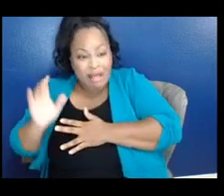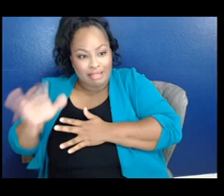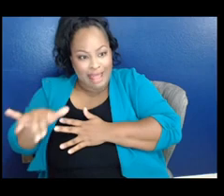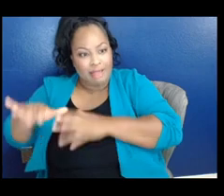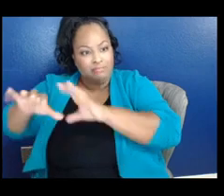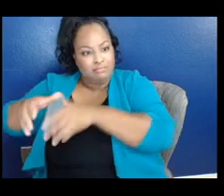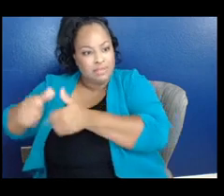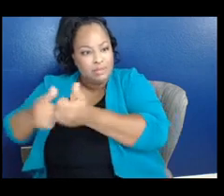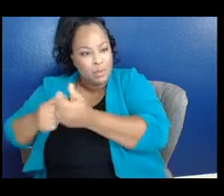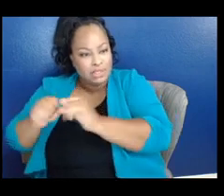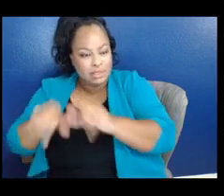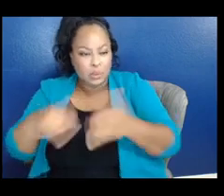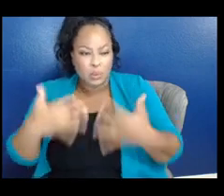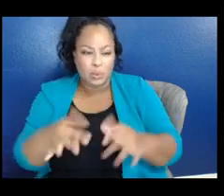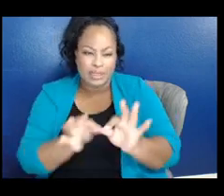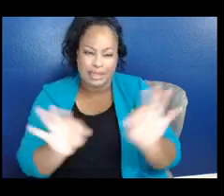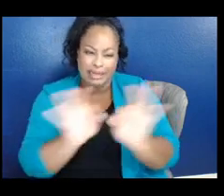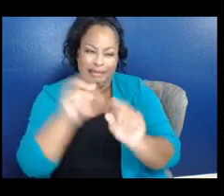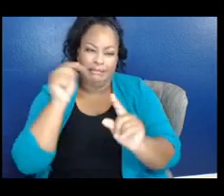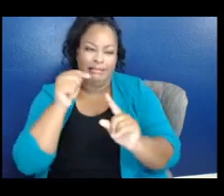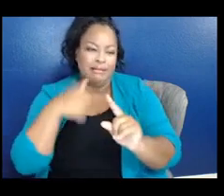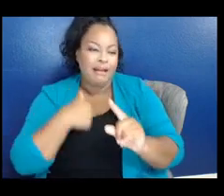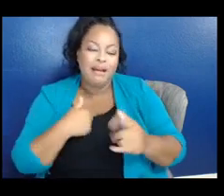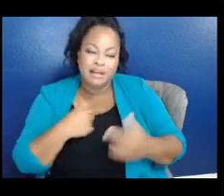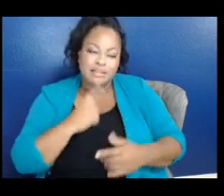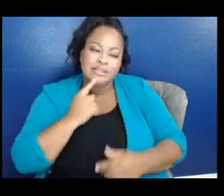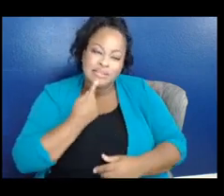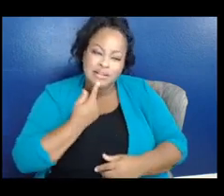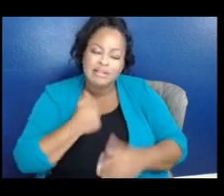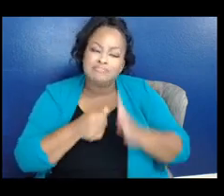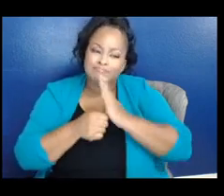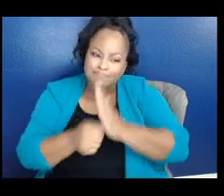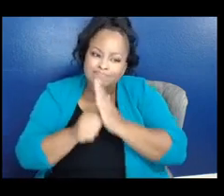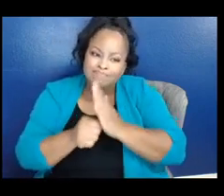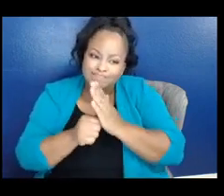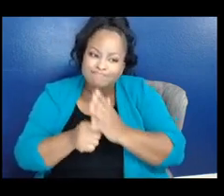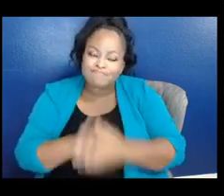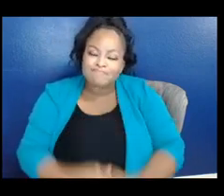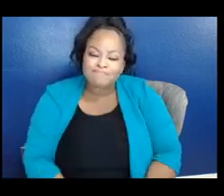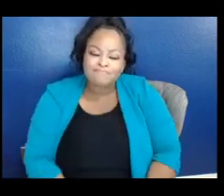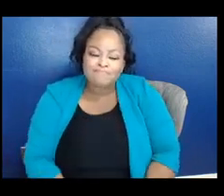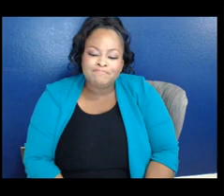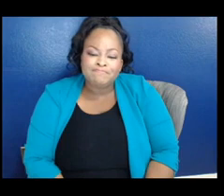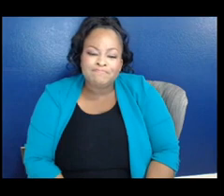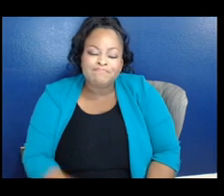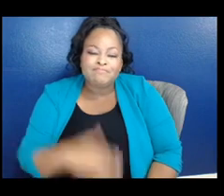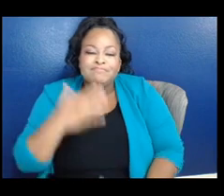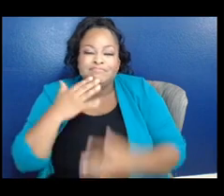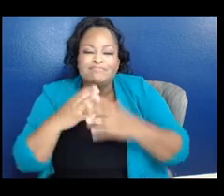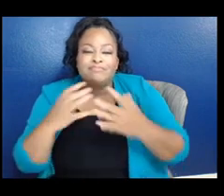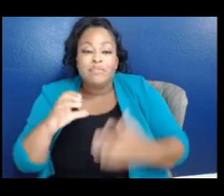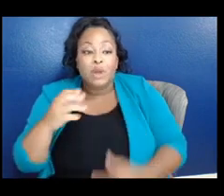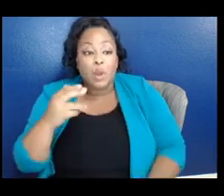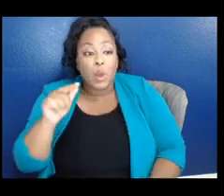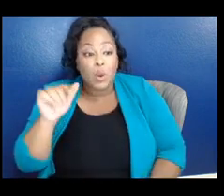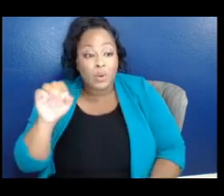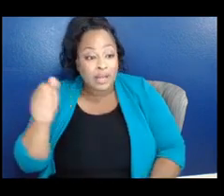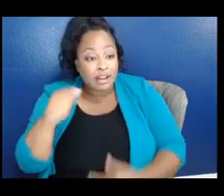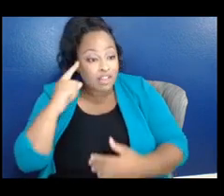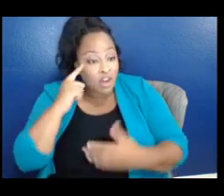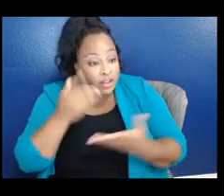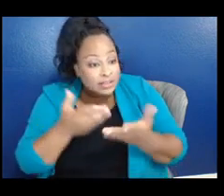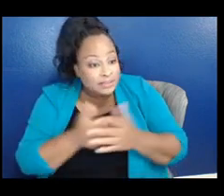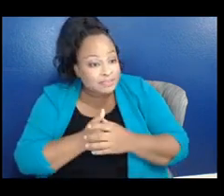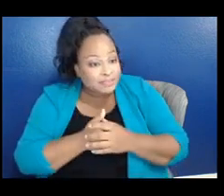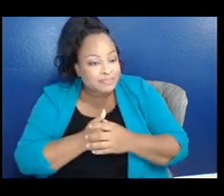That support system is key, and I can't emphasize it enough. Thank you so much. Chloe, do you have any